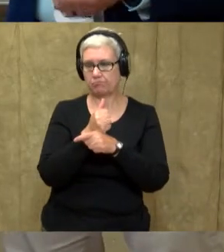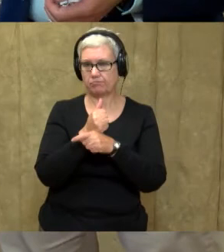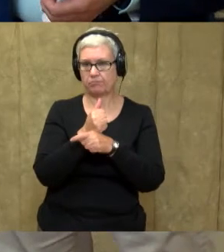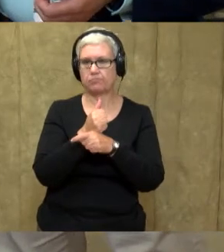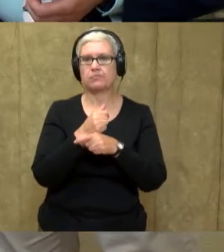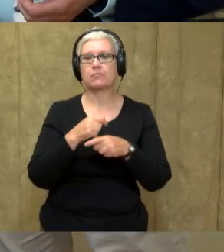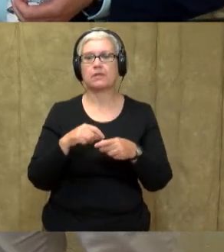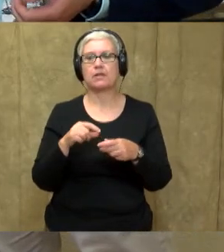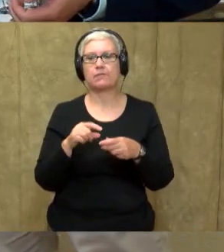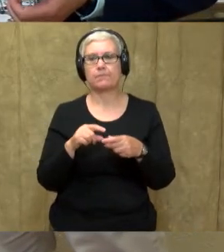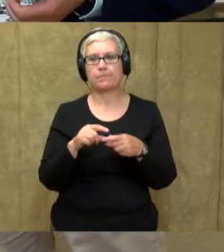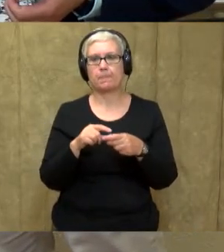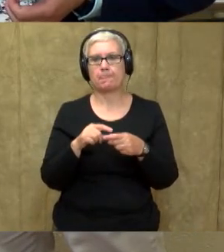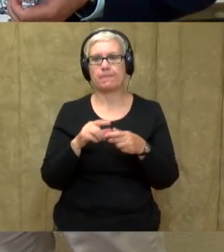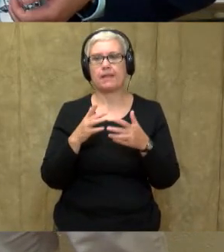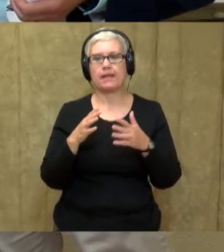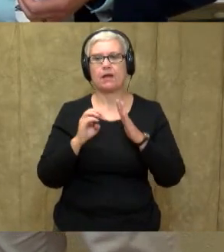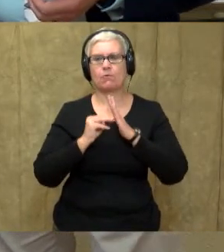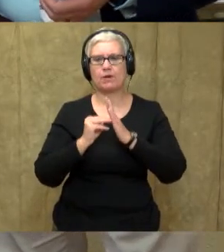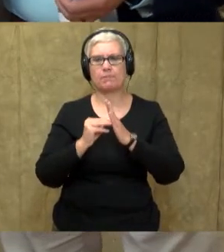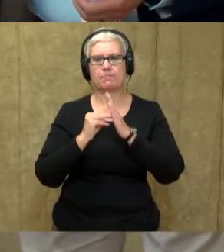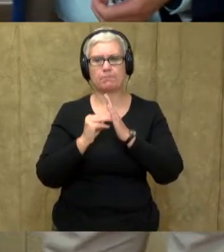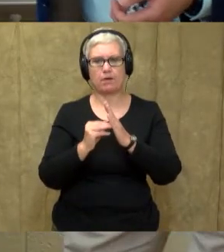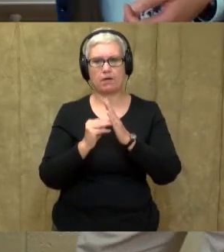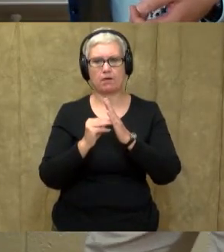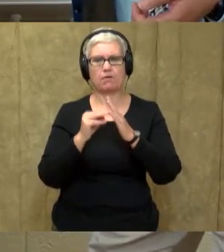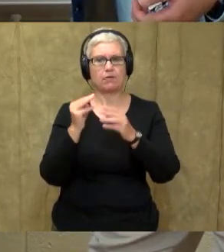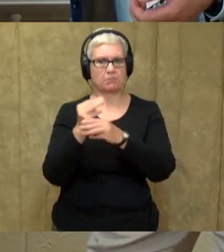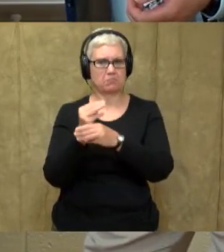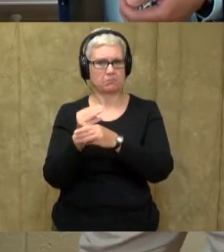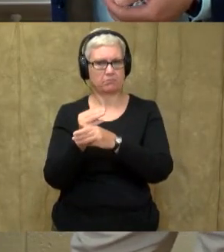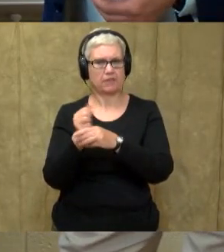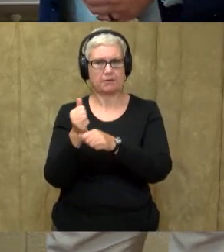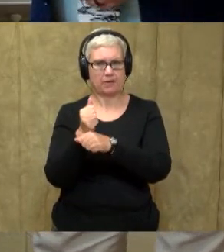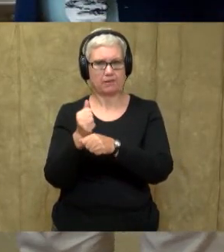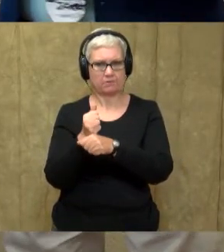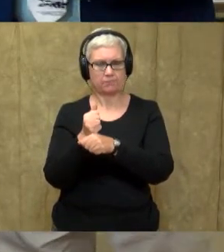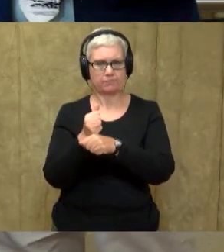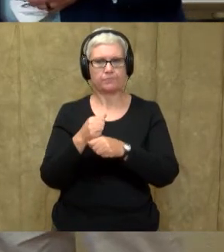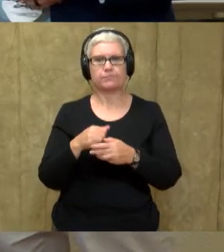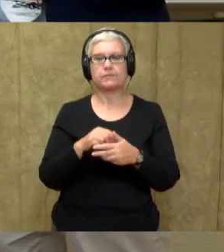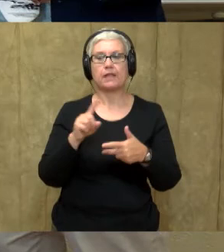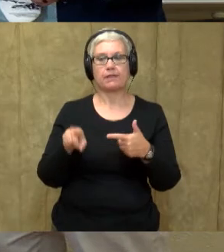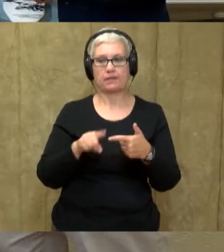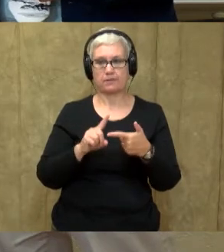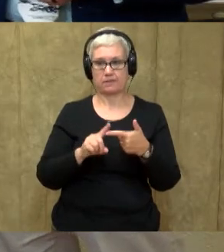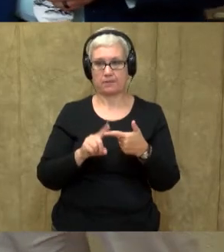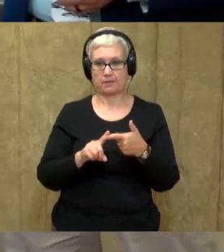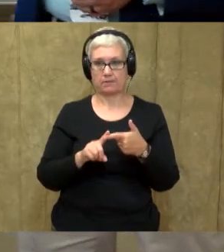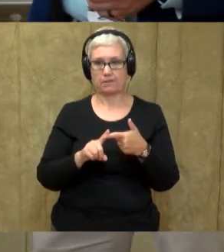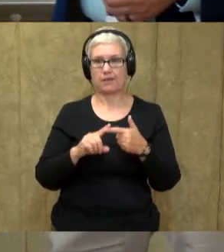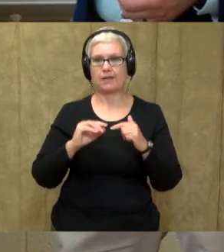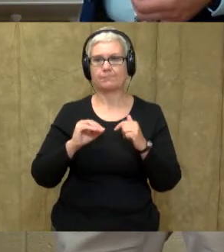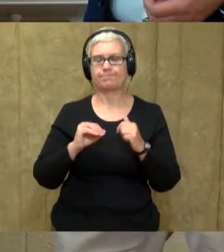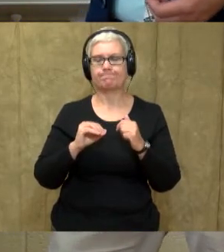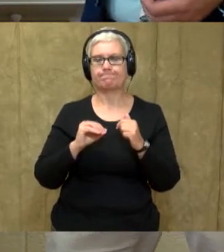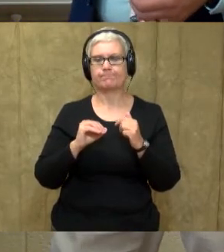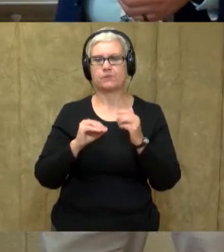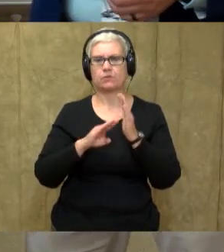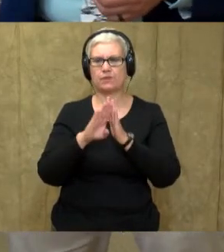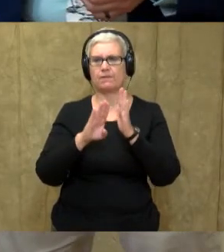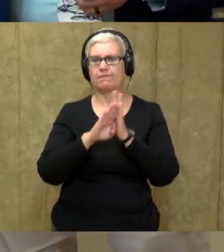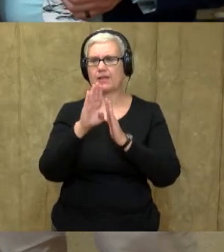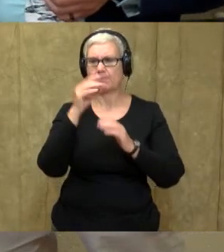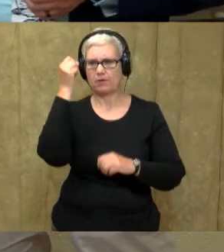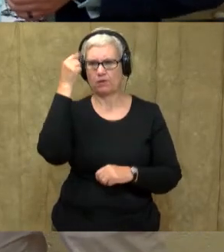that we're going to look at and how we can model that relationship algebraically. And then secondly, I want to begin to develop an understanding for how to